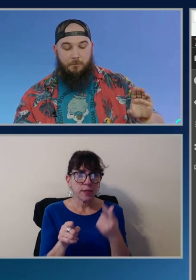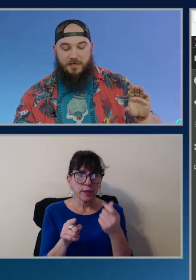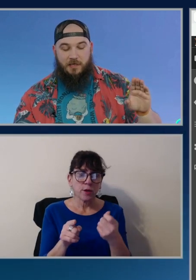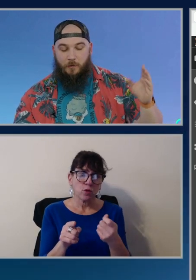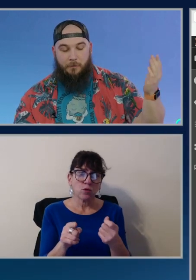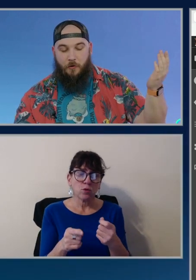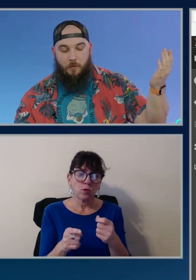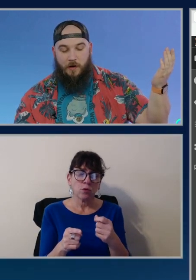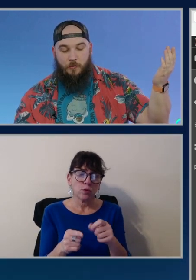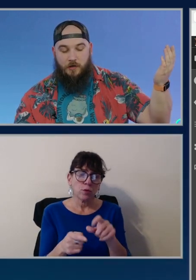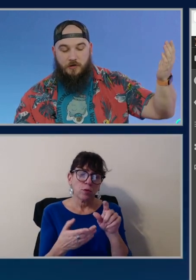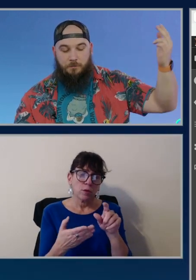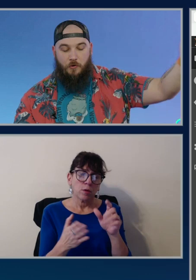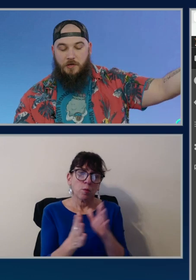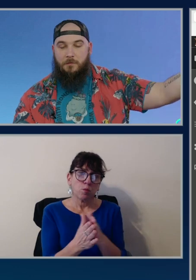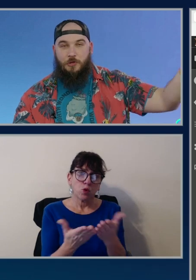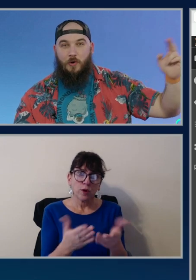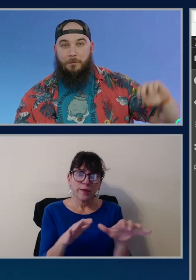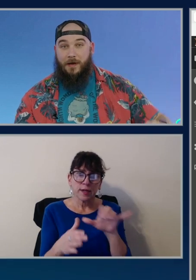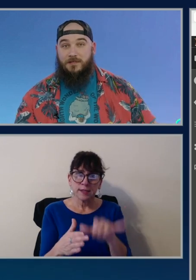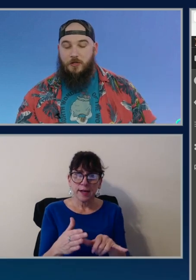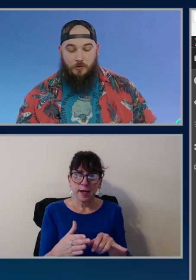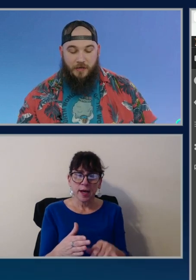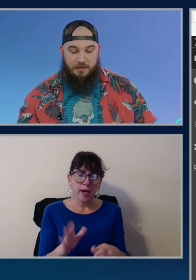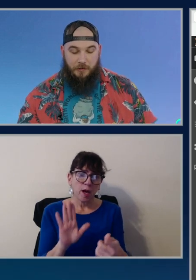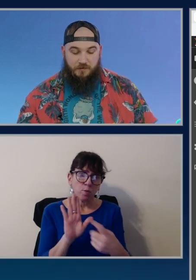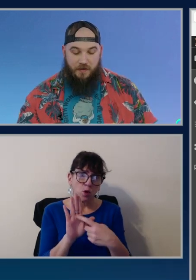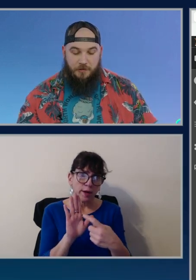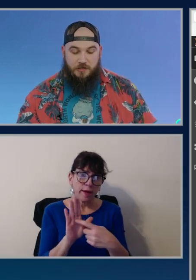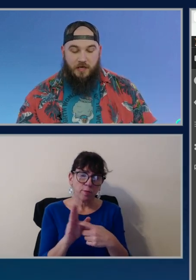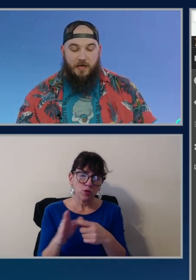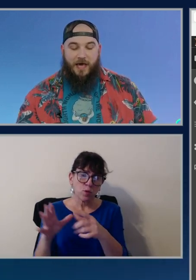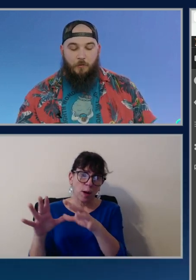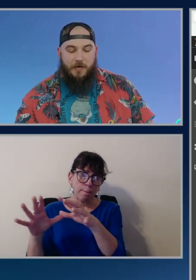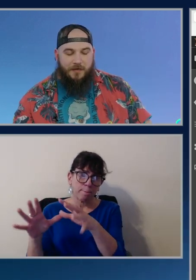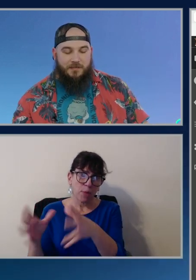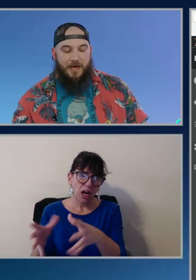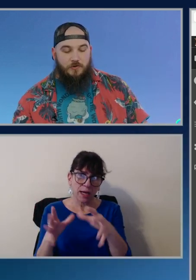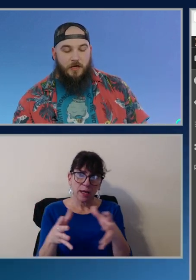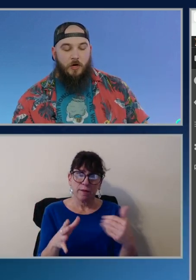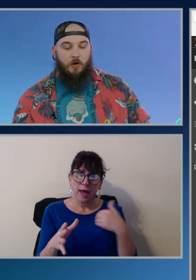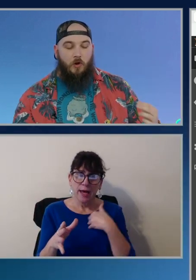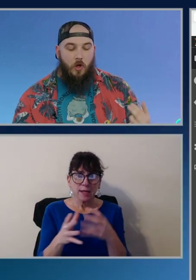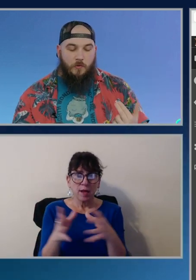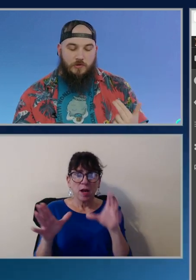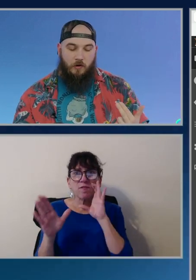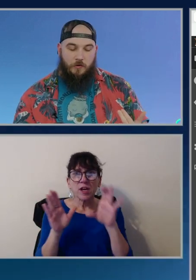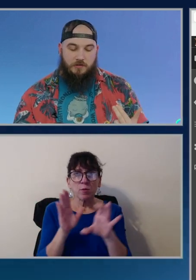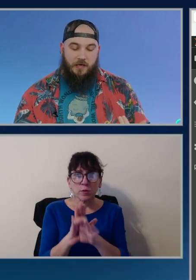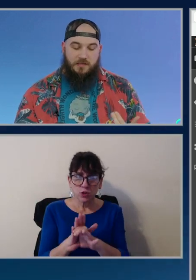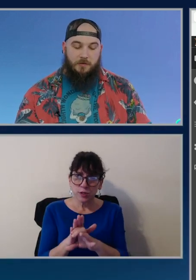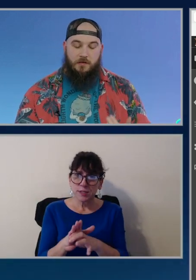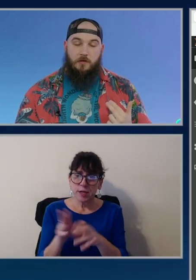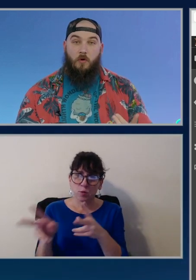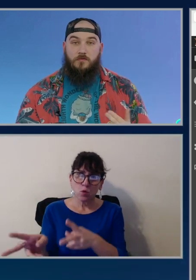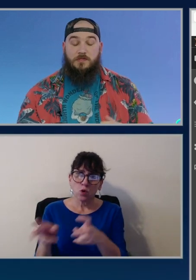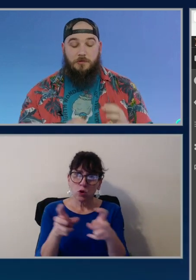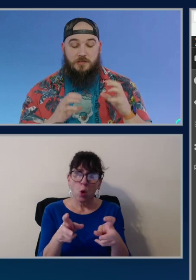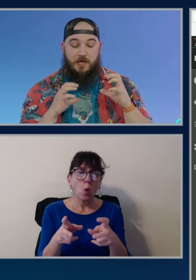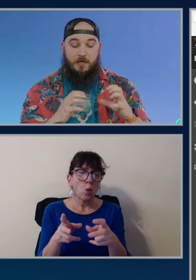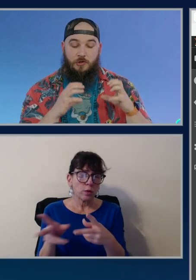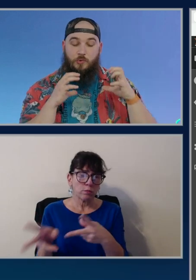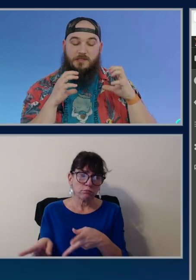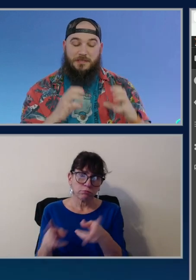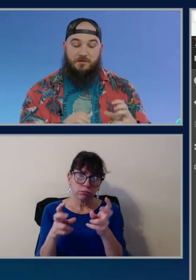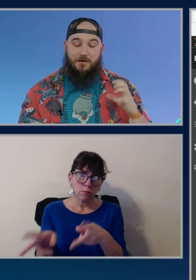that. Basically, what I'm doing here is pointing them to a bucket that contains a bunch of images, and what it does, it actually loads all of those